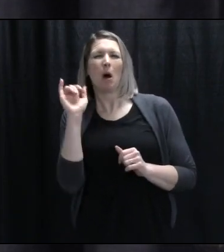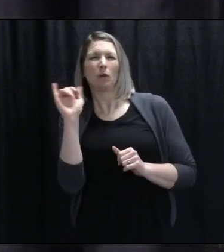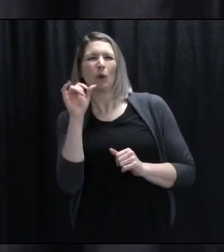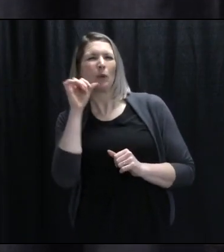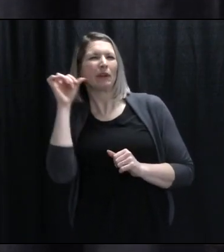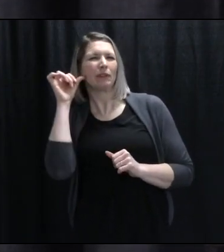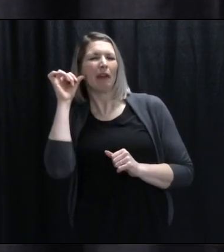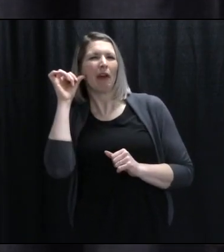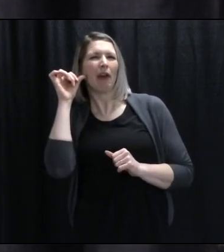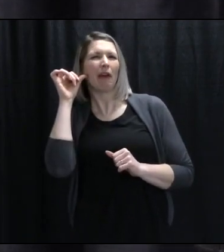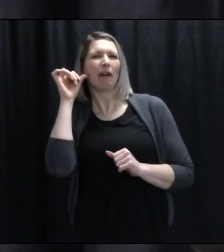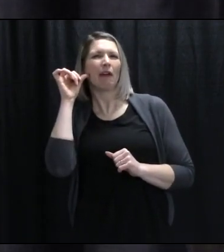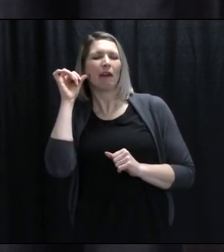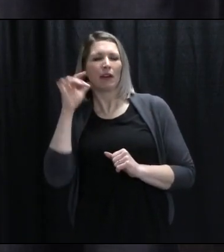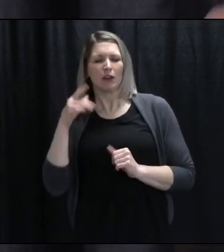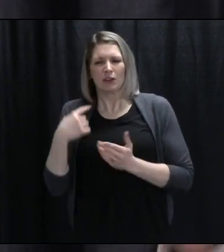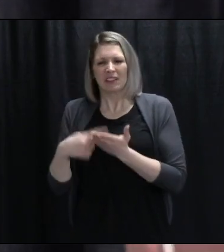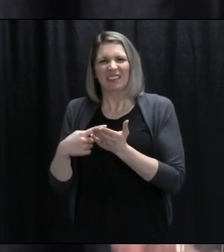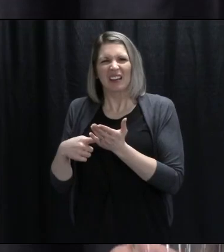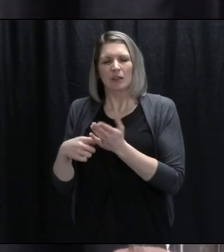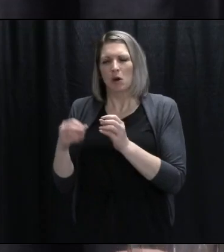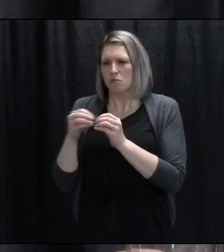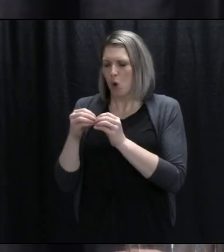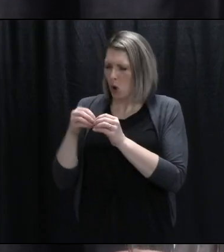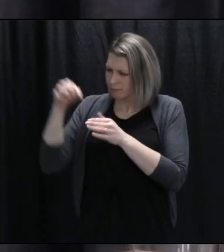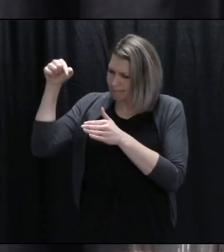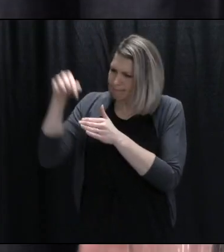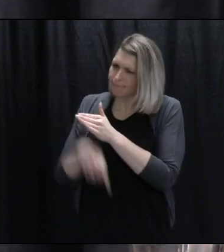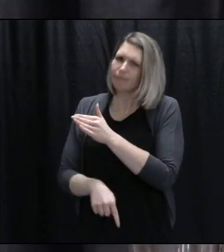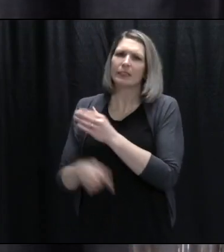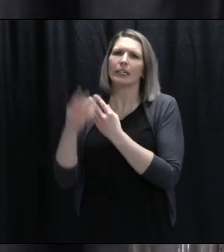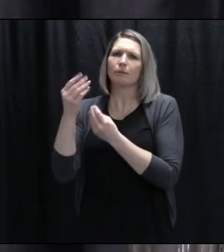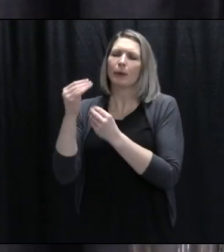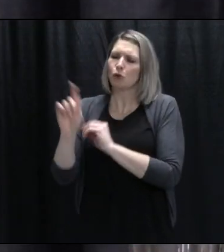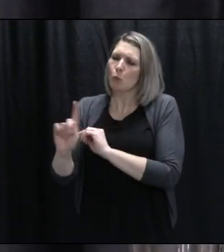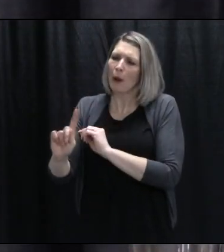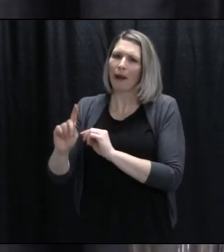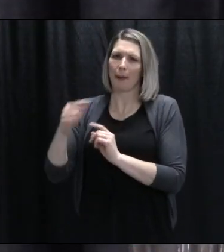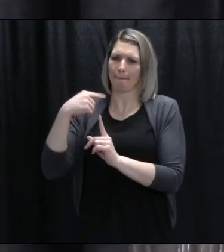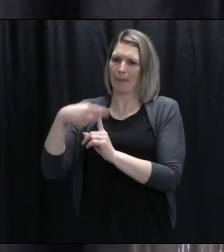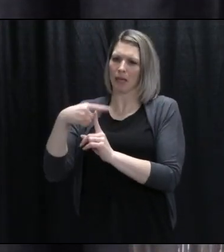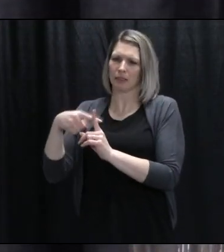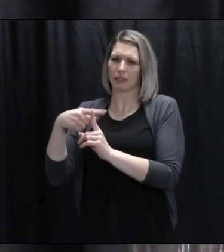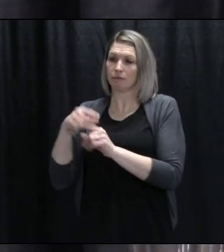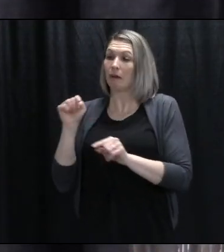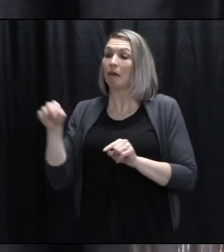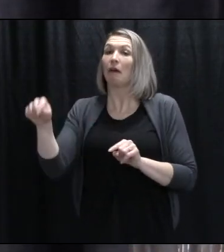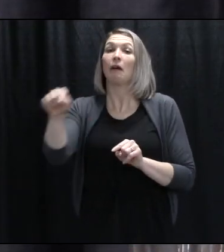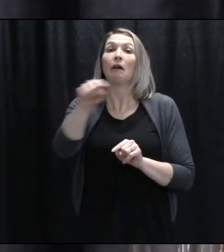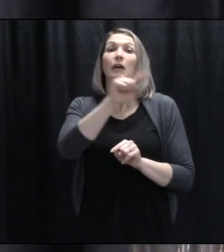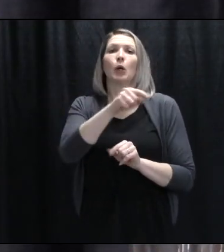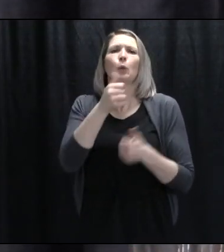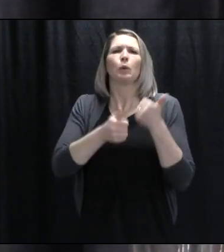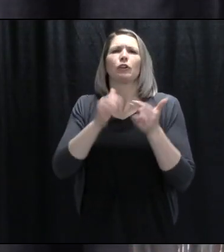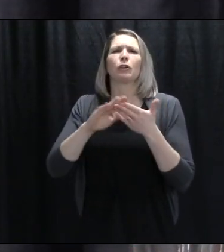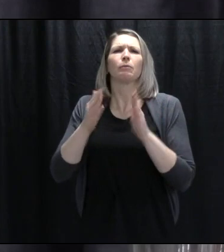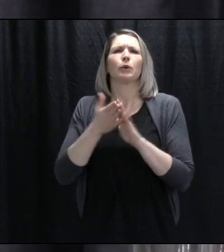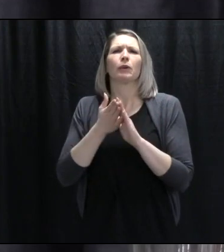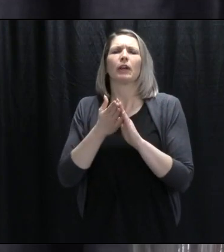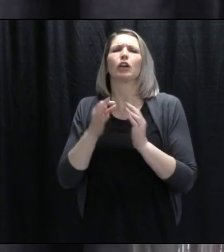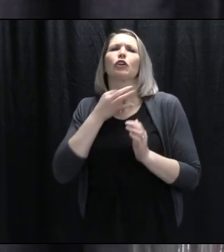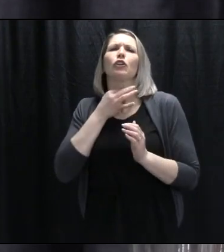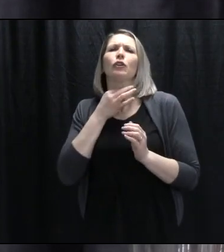granular information about where cases are located in the province. Why now? Why is this an important step to take at this